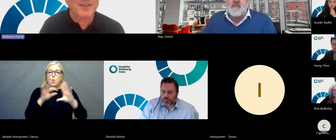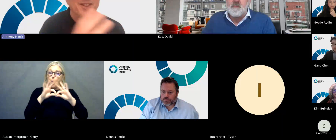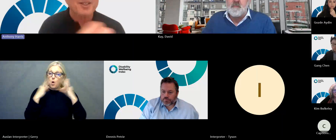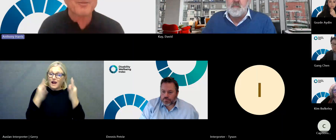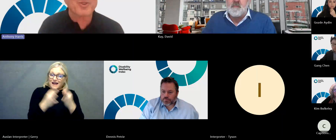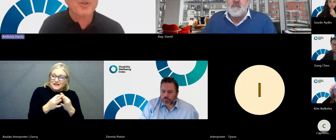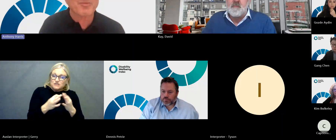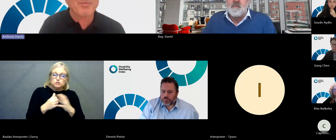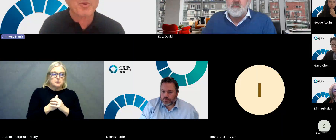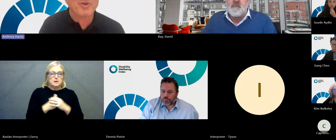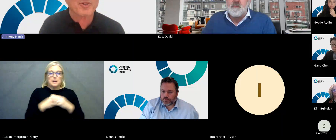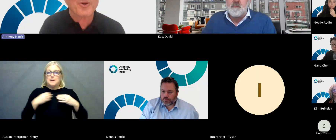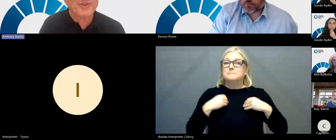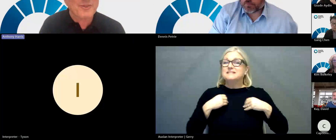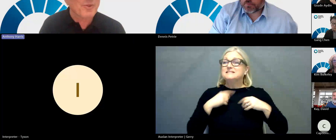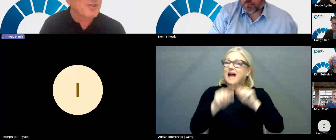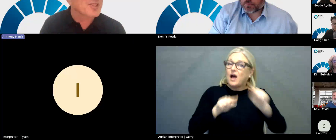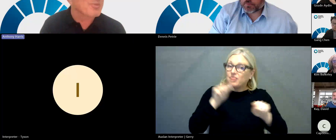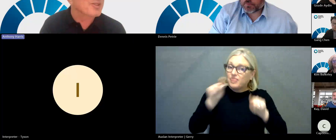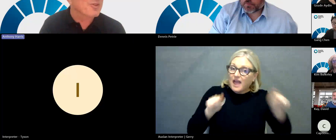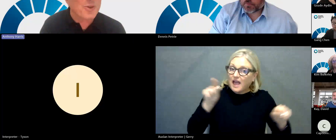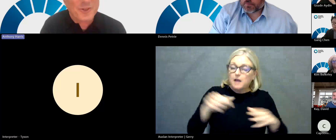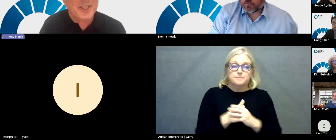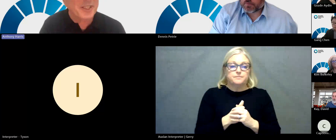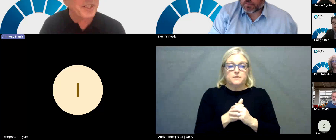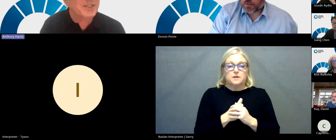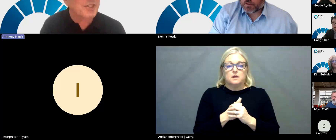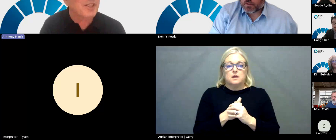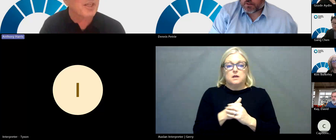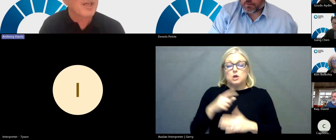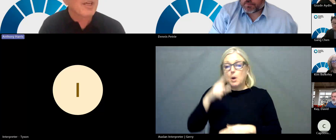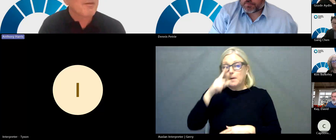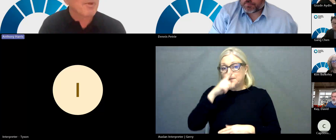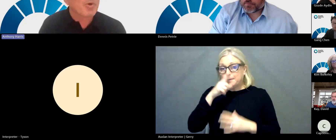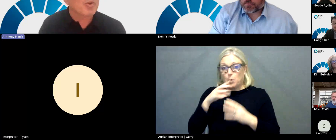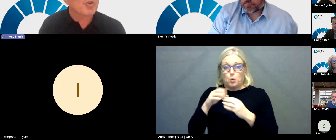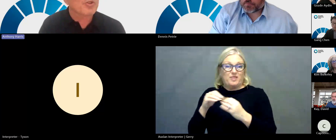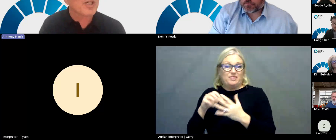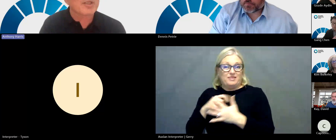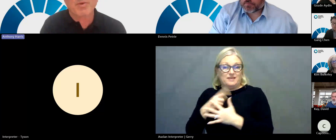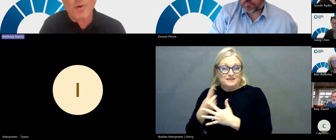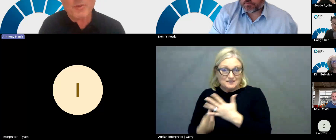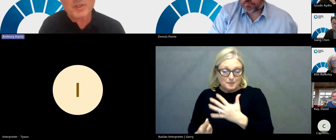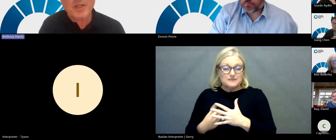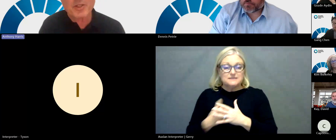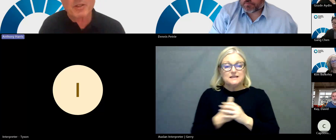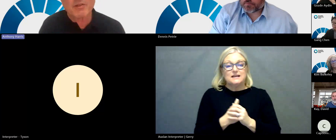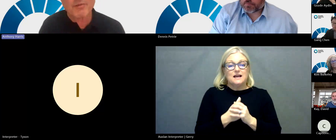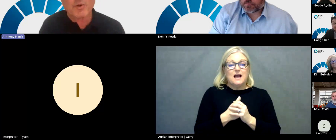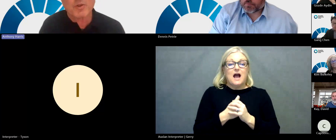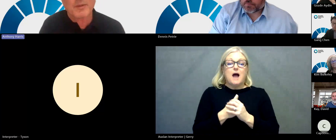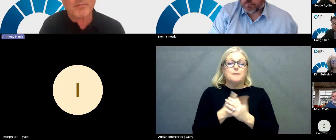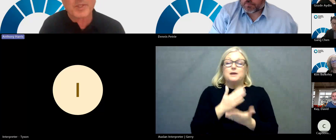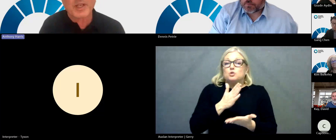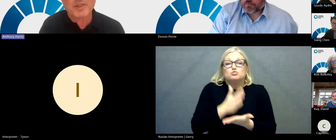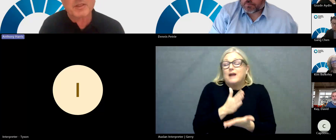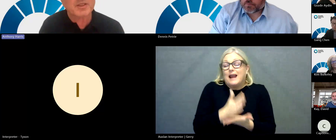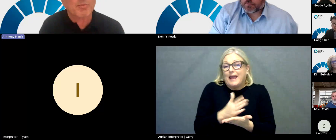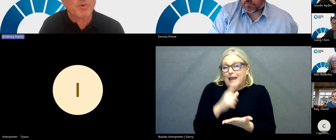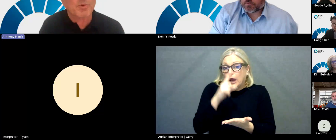that to the majority of people who have a disability or not on the NDIS. I think people could use it as a performance measure